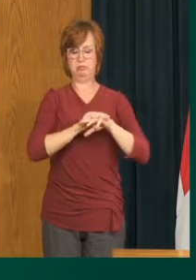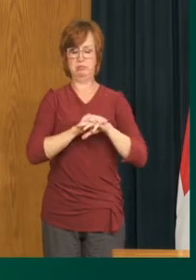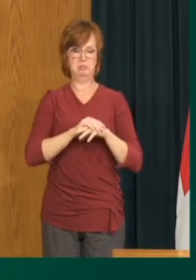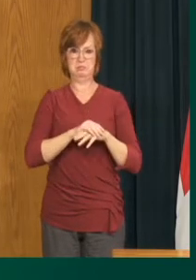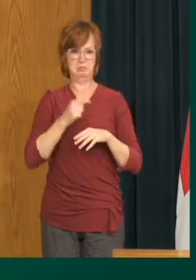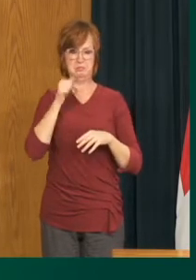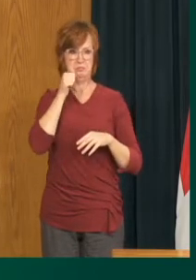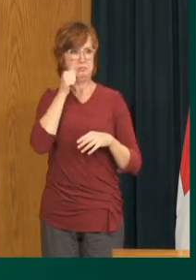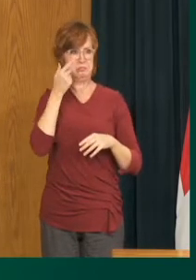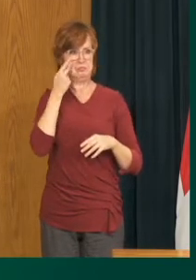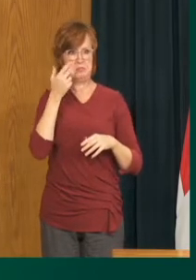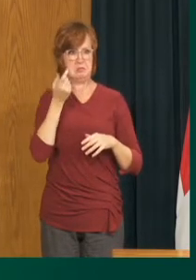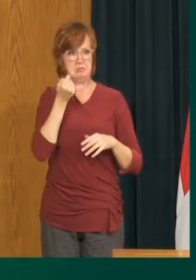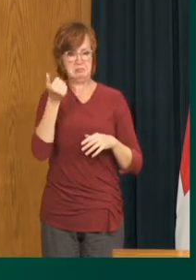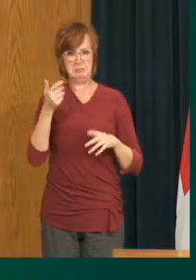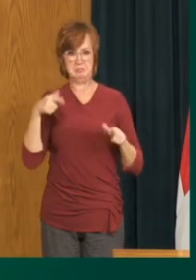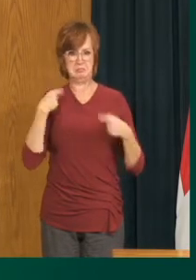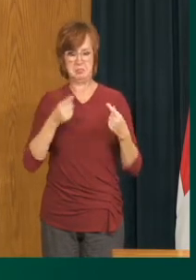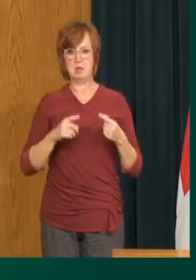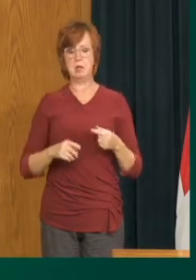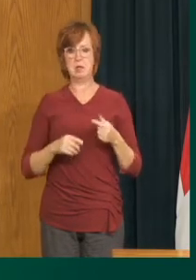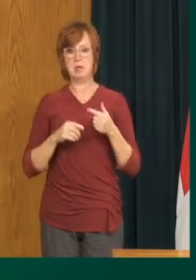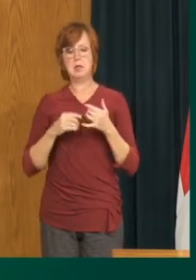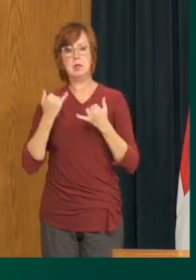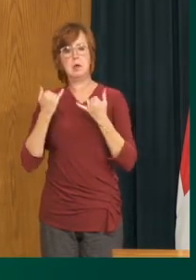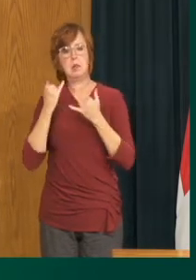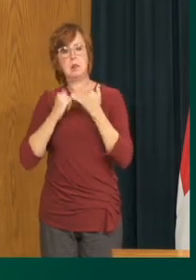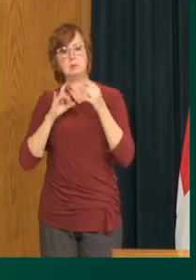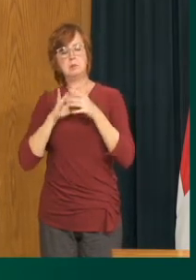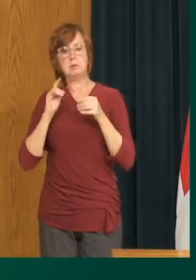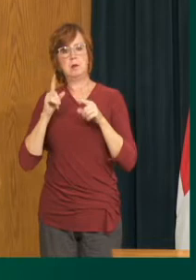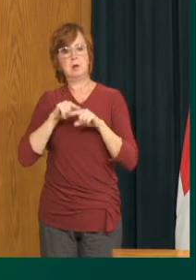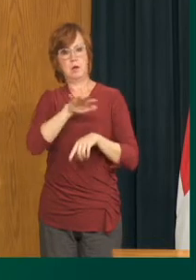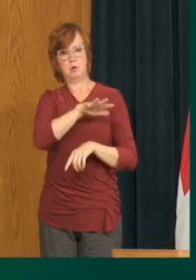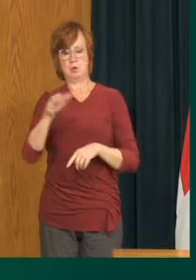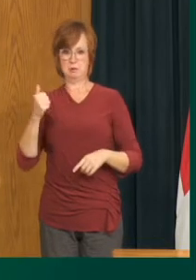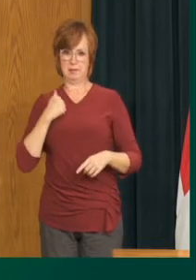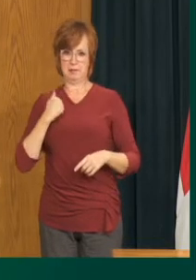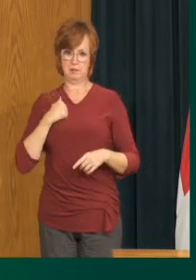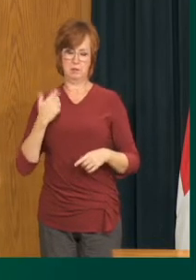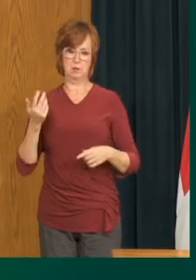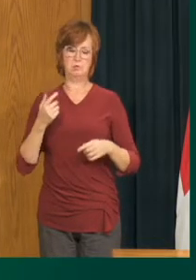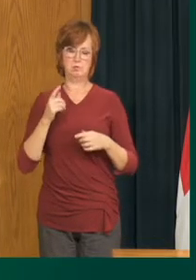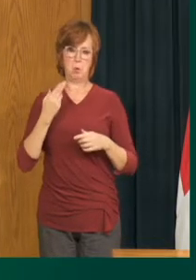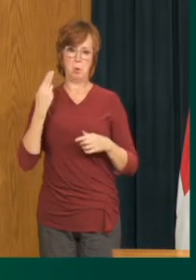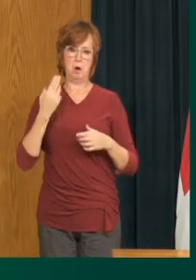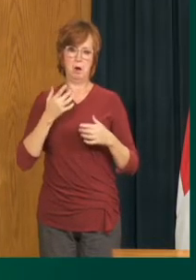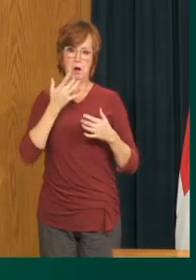been a lot of concern throughout Canada among young people socializing and